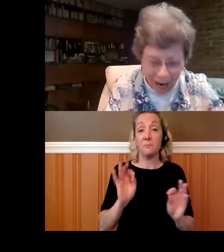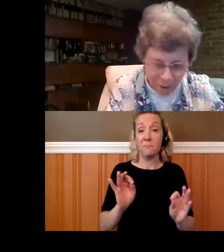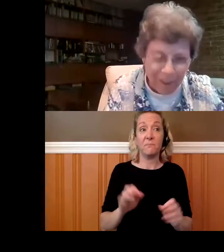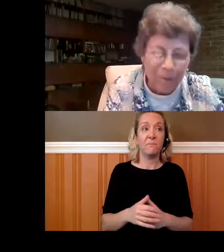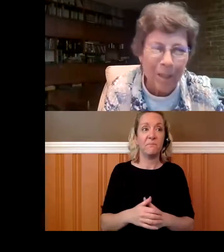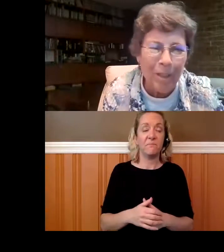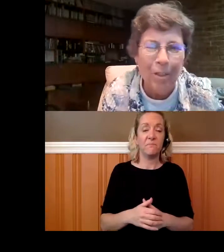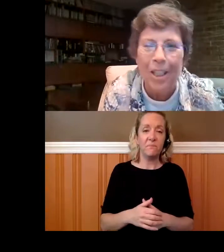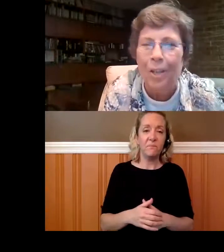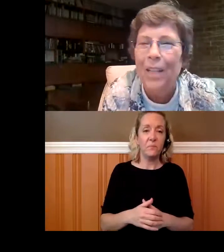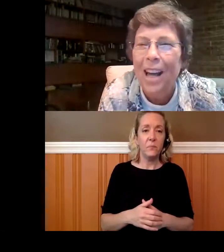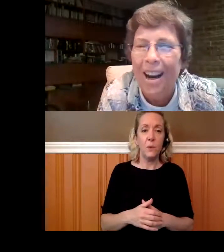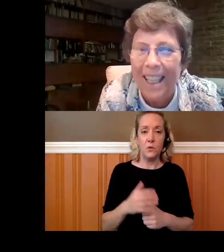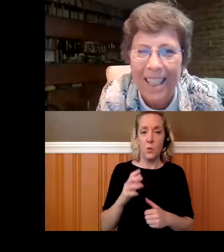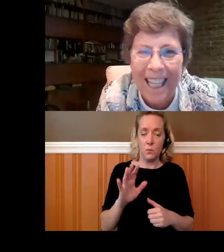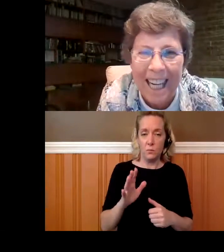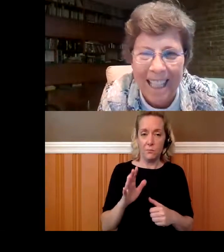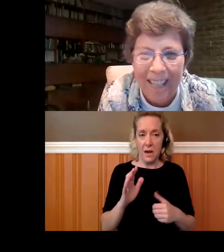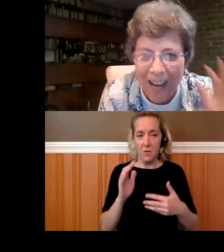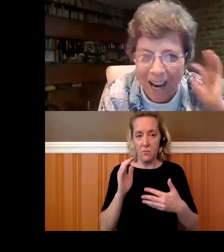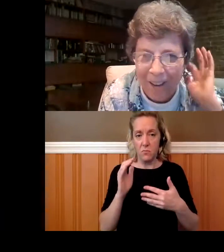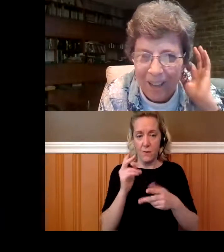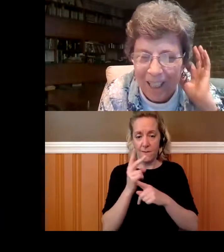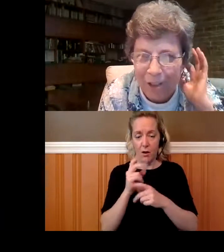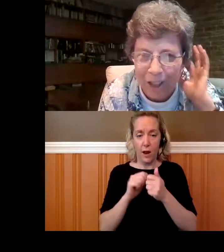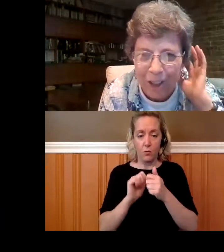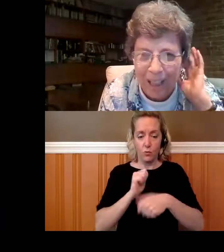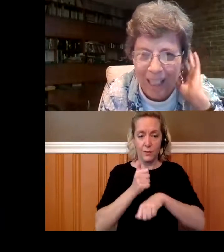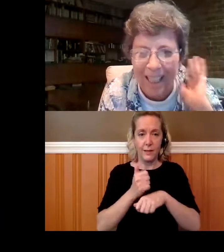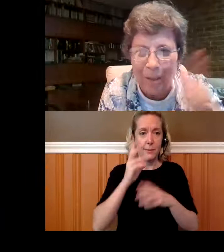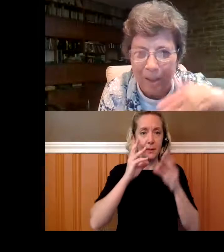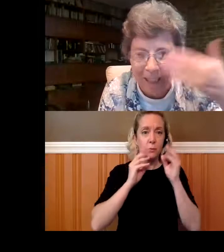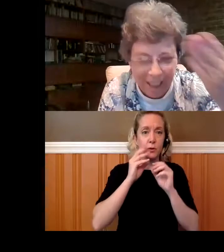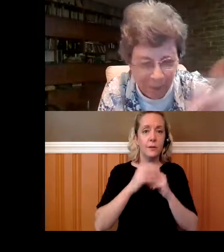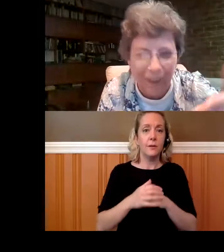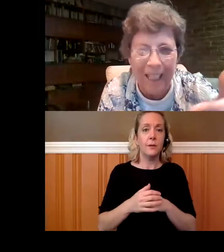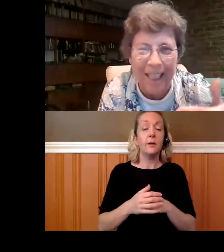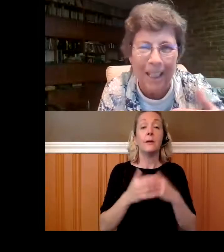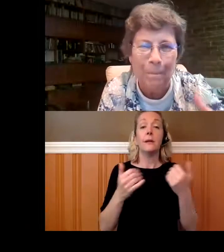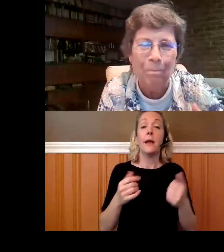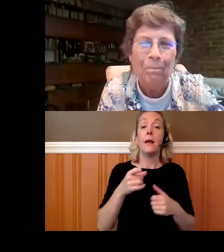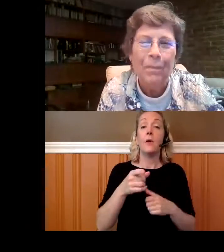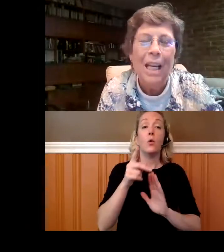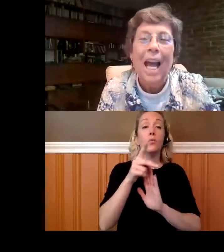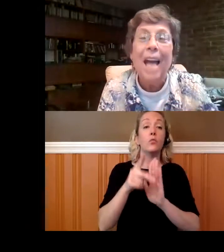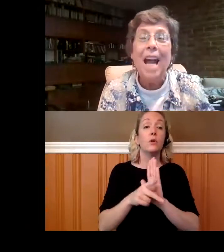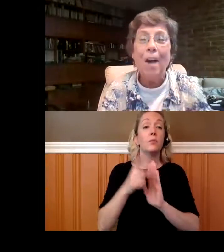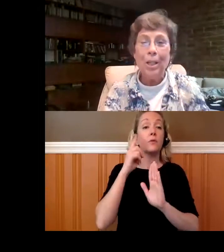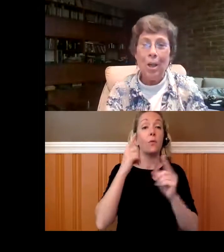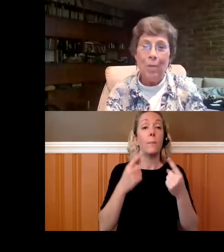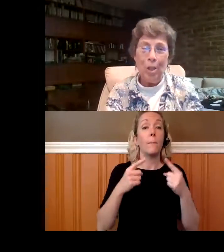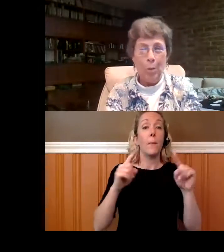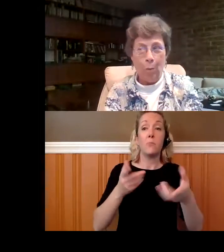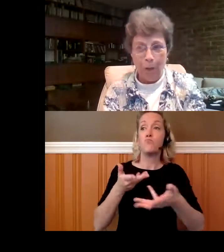of how you're going to structure the experiences. And now we're going to go into principles of successful interaction